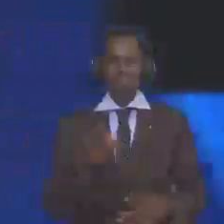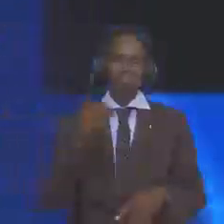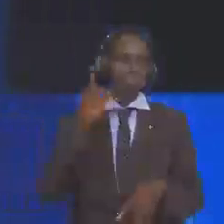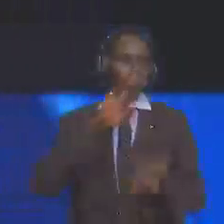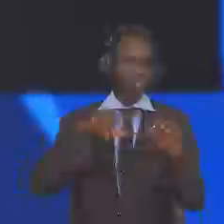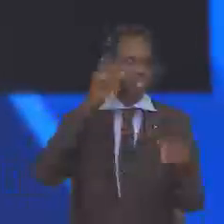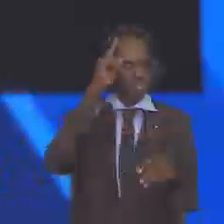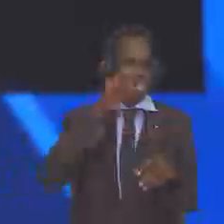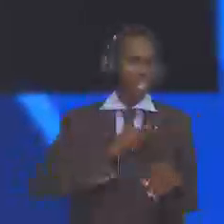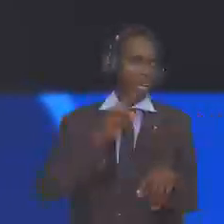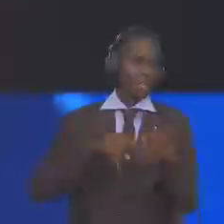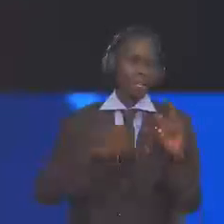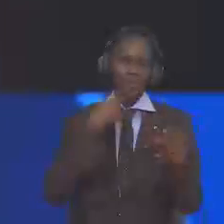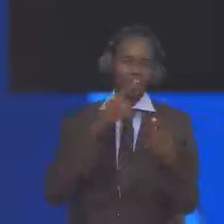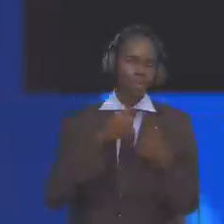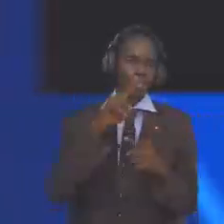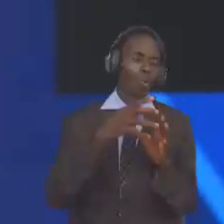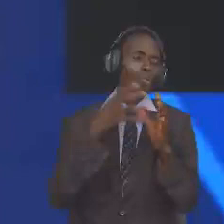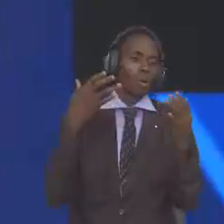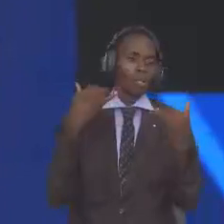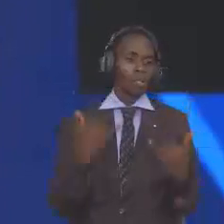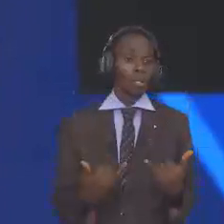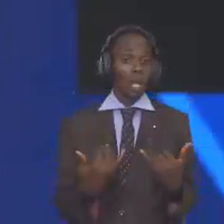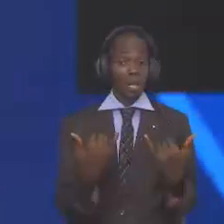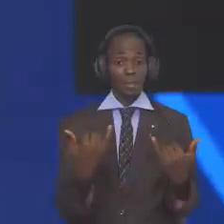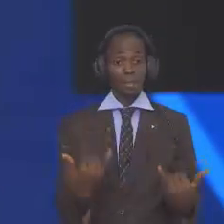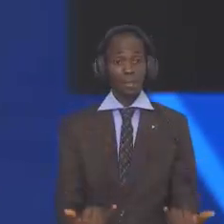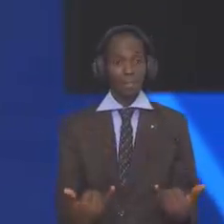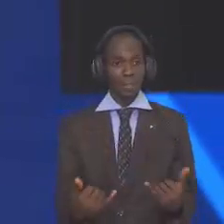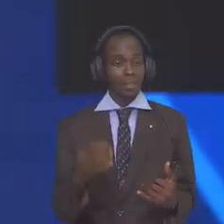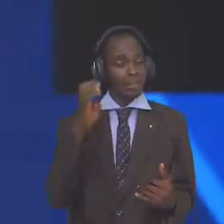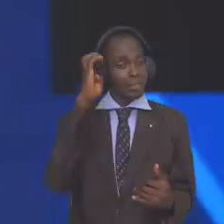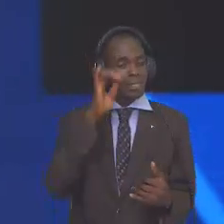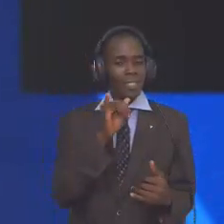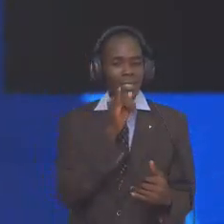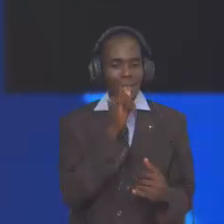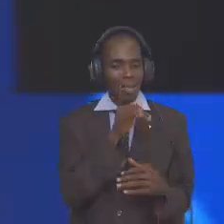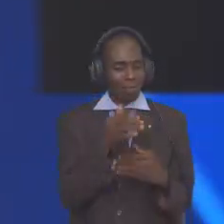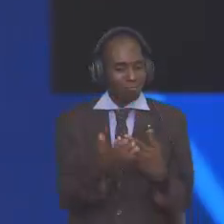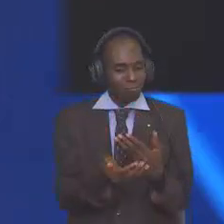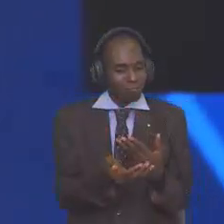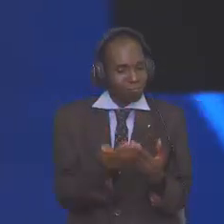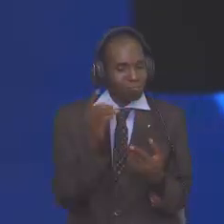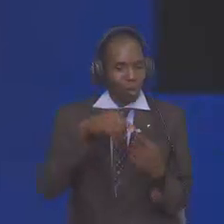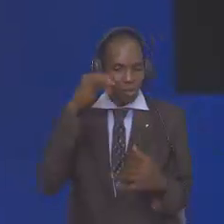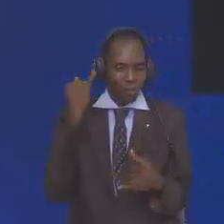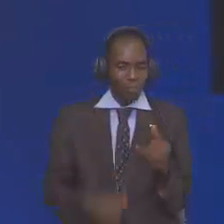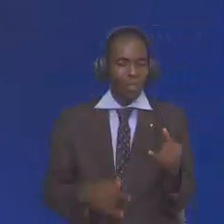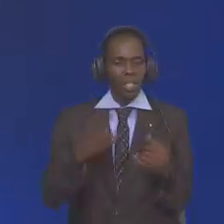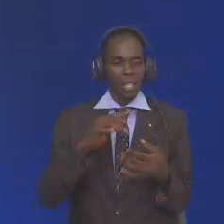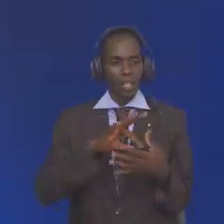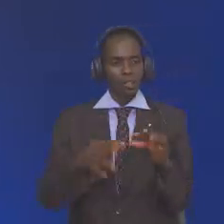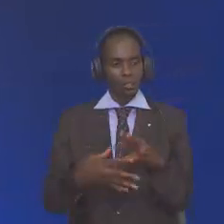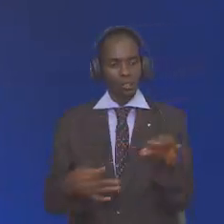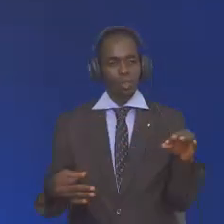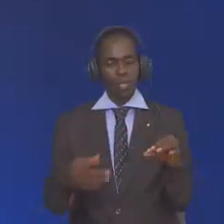matured people. Now he laid it on them. And now he's about to end the epistle. And he